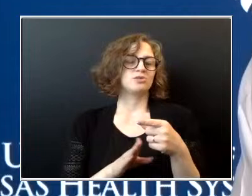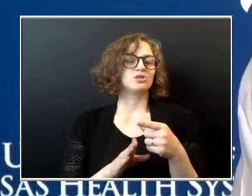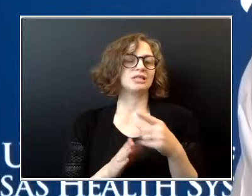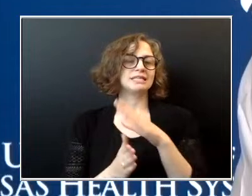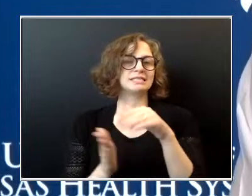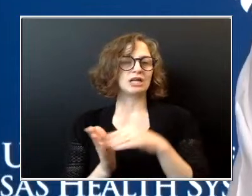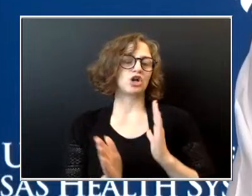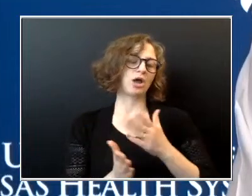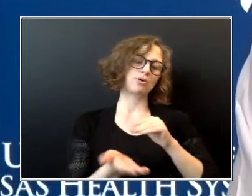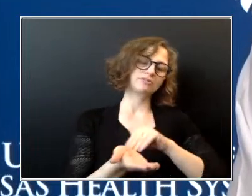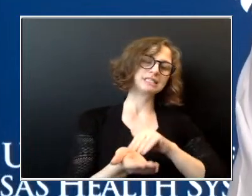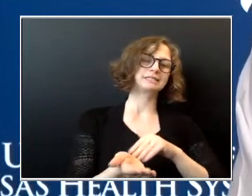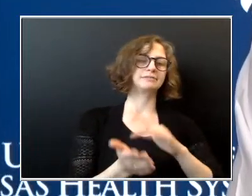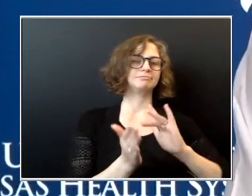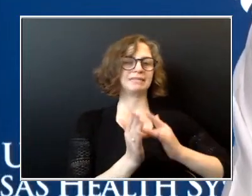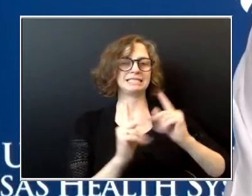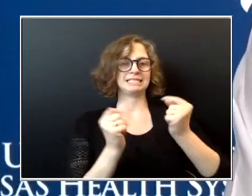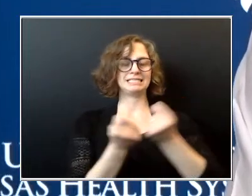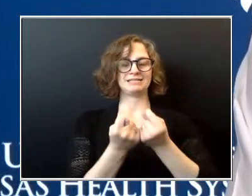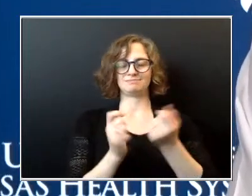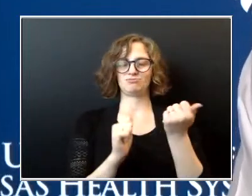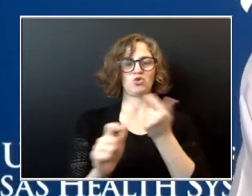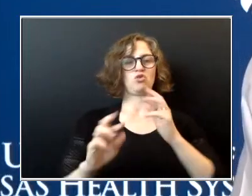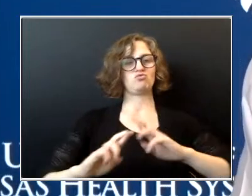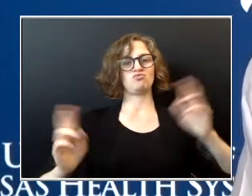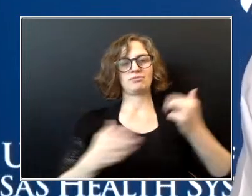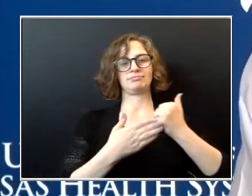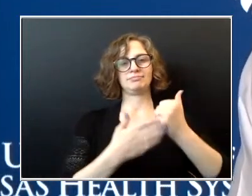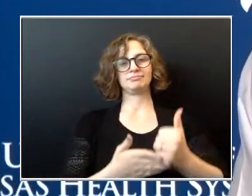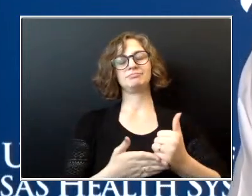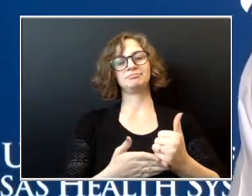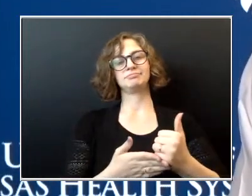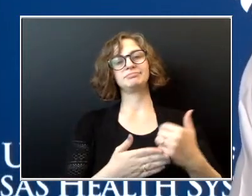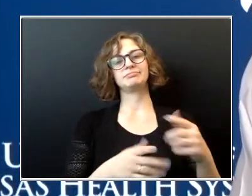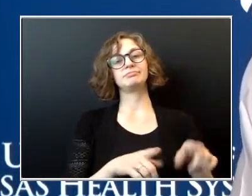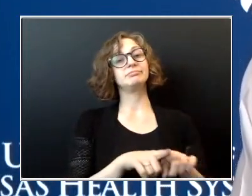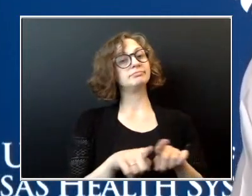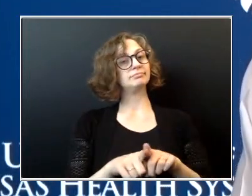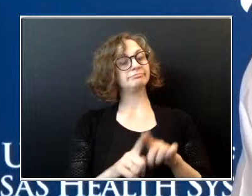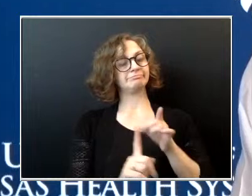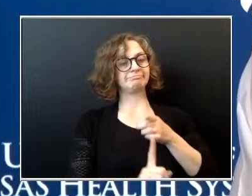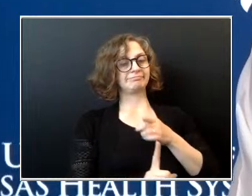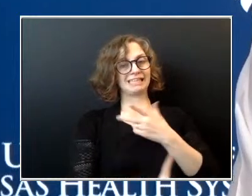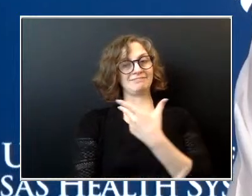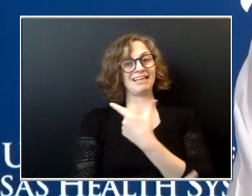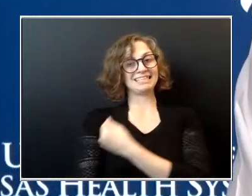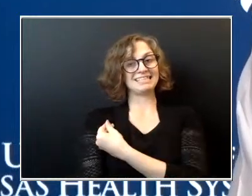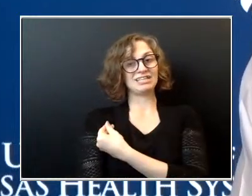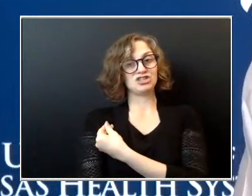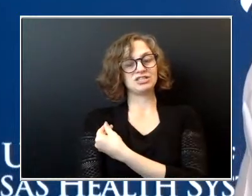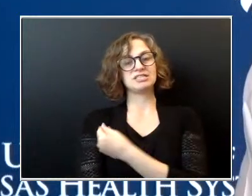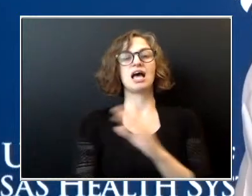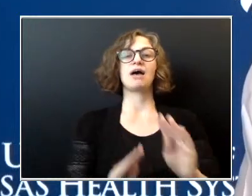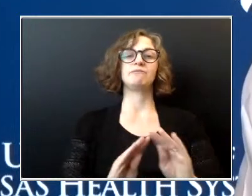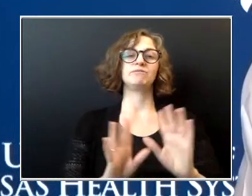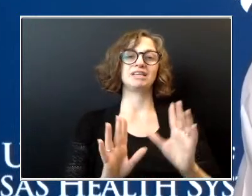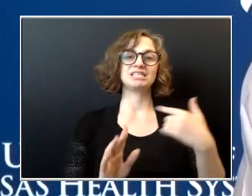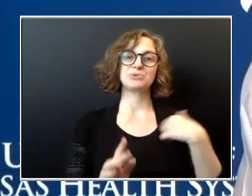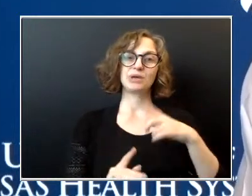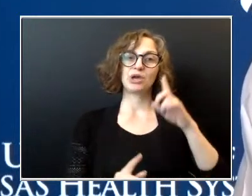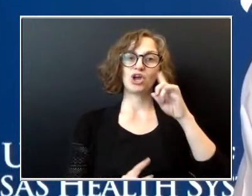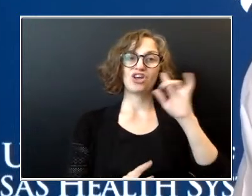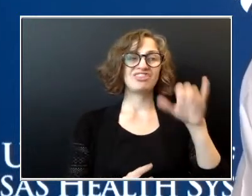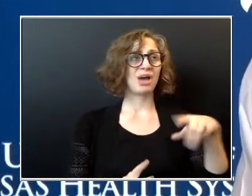teams are ready to help you out. And then on the subject of vaccinations, obviously we heard about this gentleman who